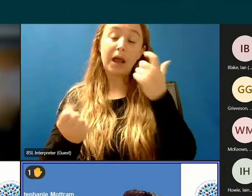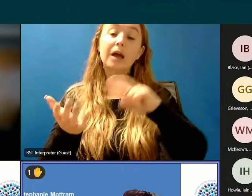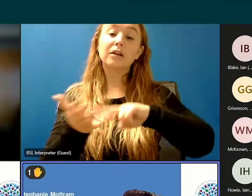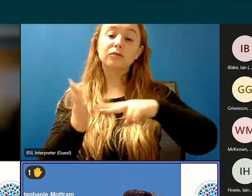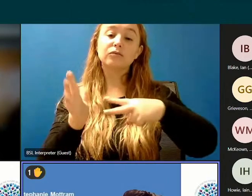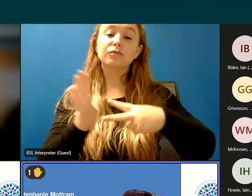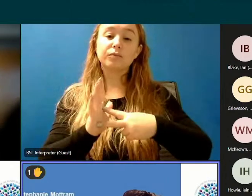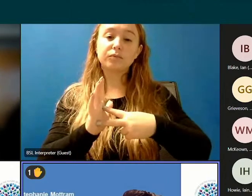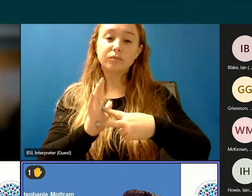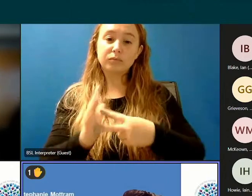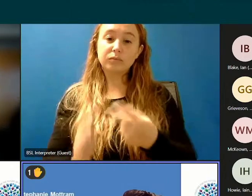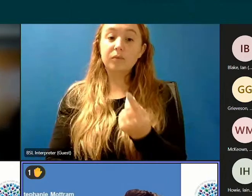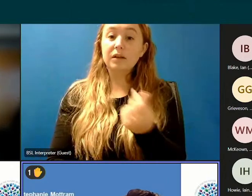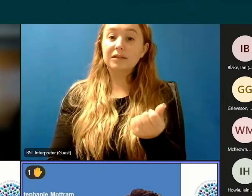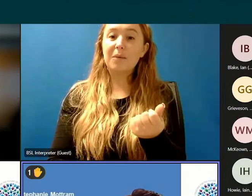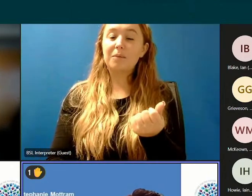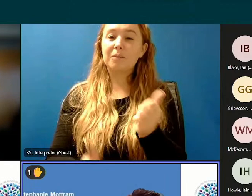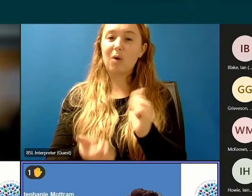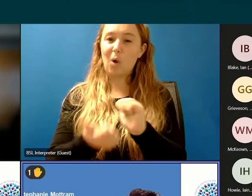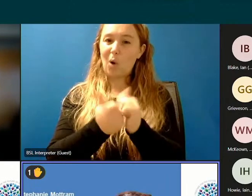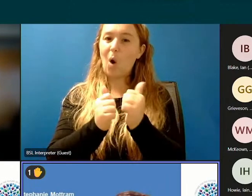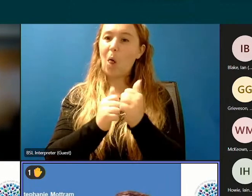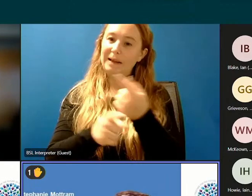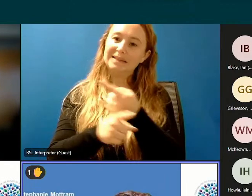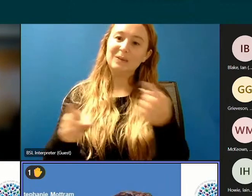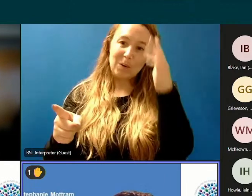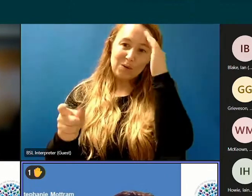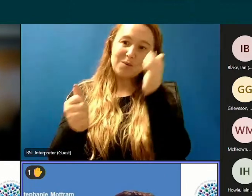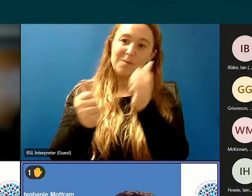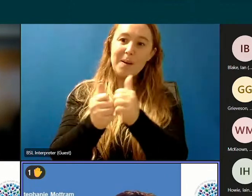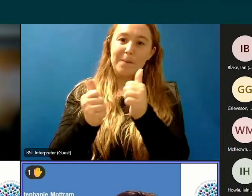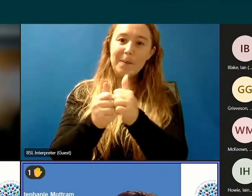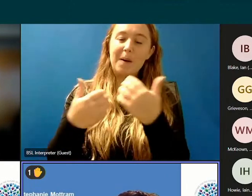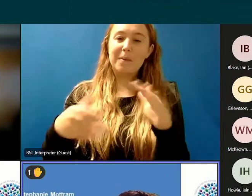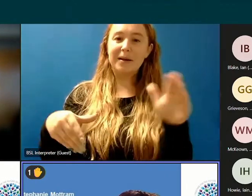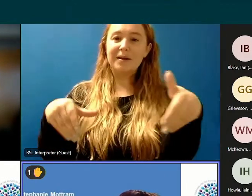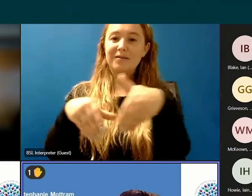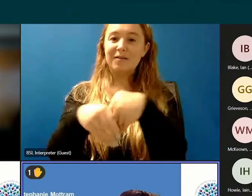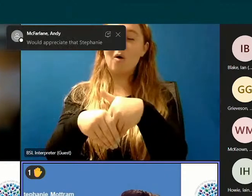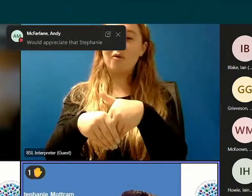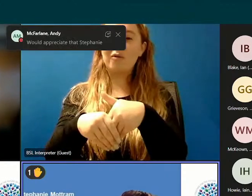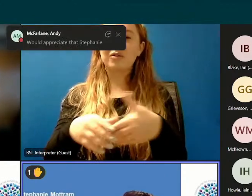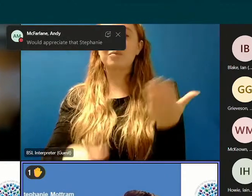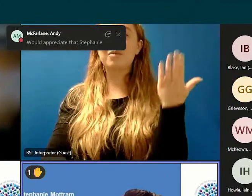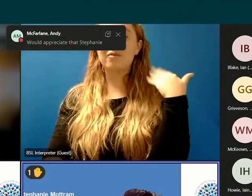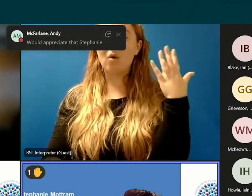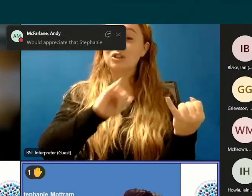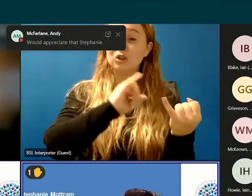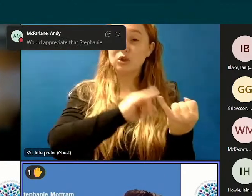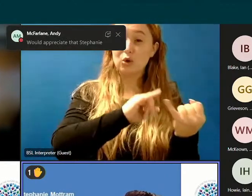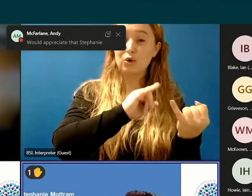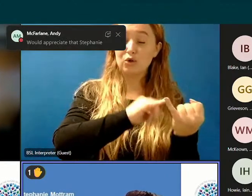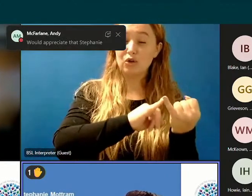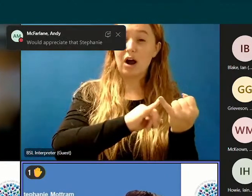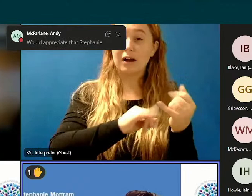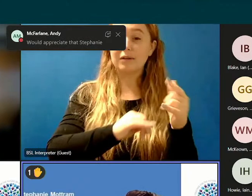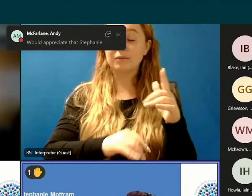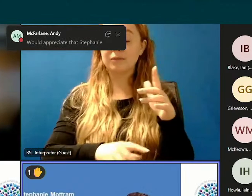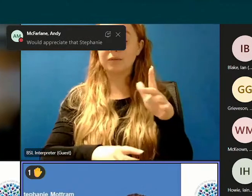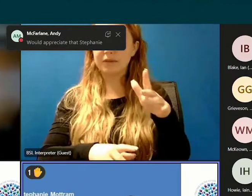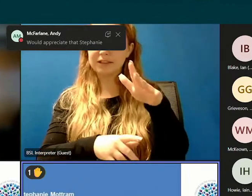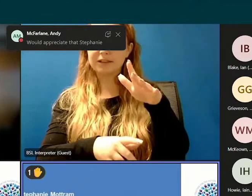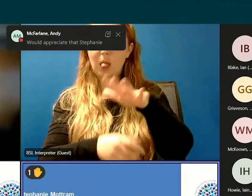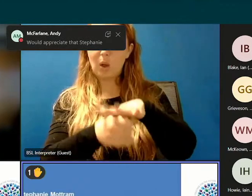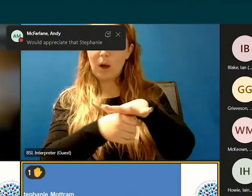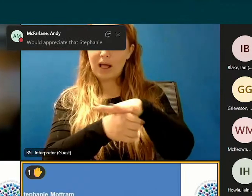his colleagues around the table will have been as part of that back in the day when we were Stewartry and Wigtonshire localities. So the